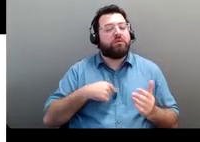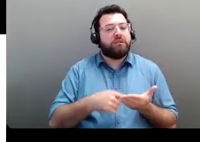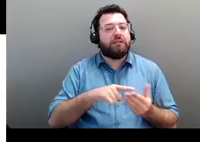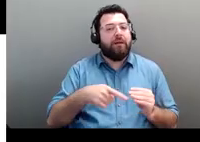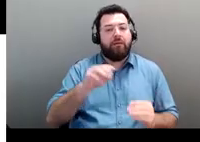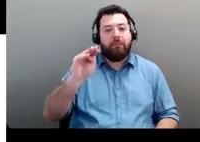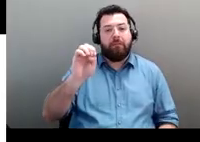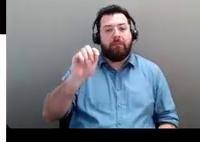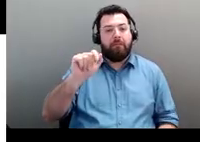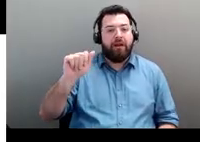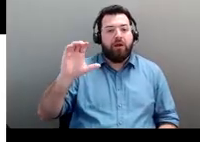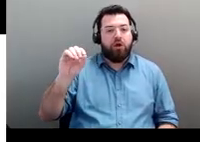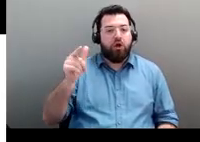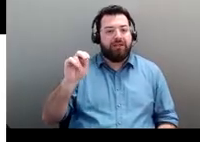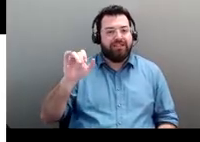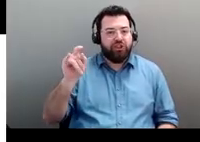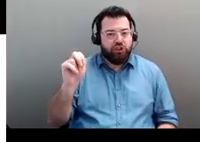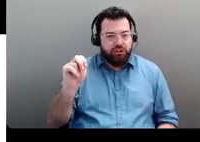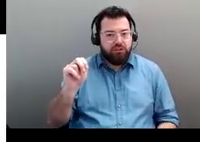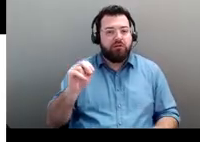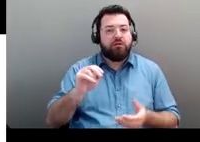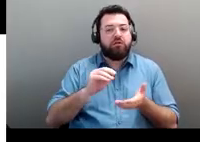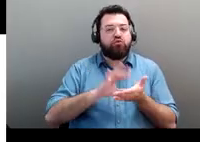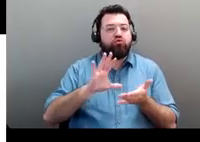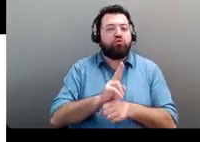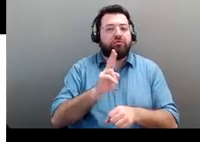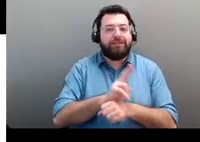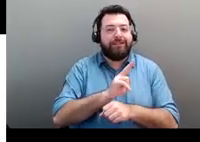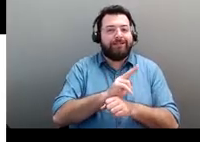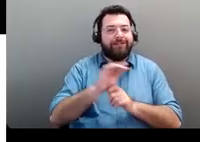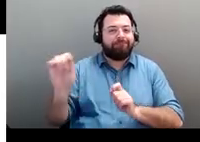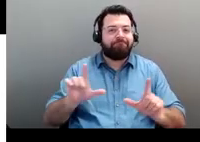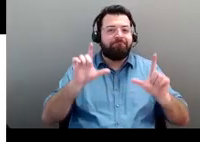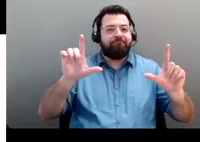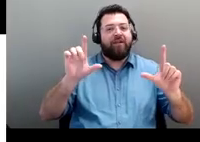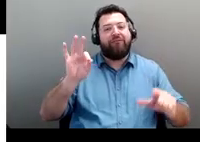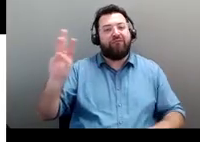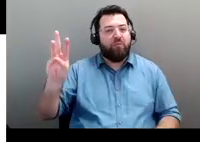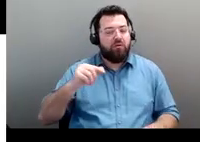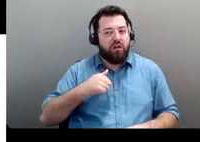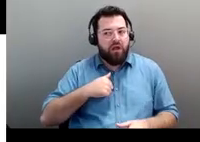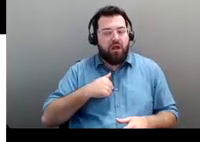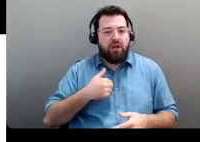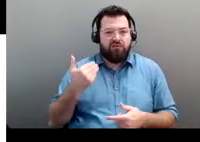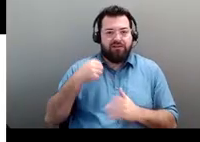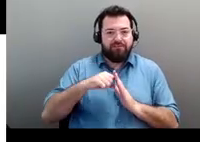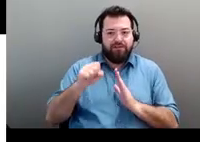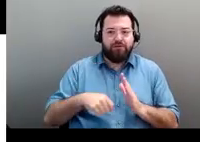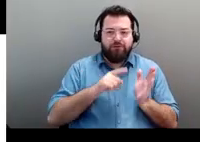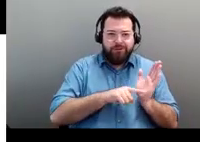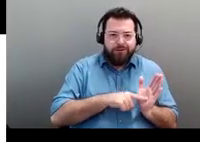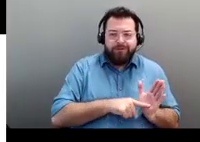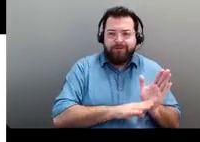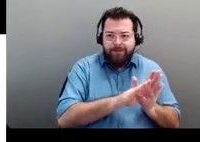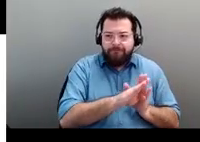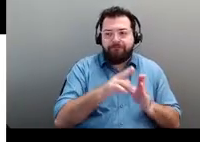practicing metacognition using a framework that I put together last year. I spent a lot of time thinking about it and researching it called